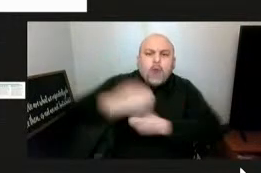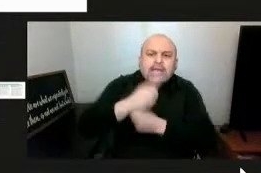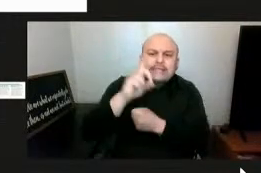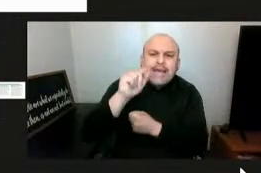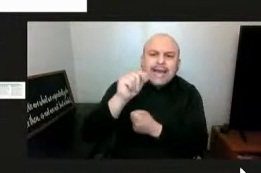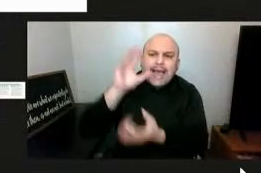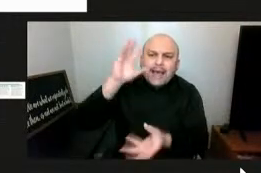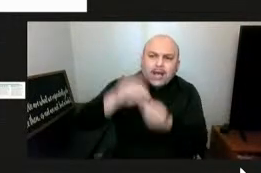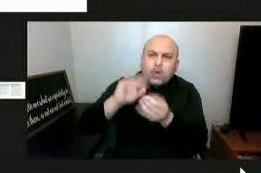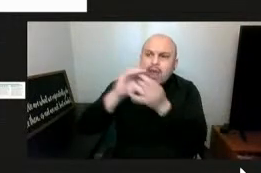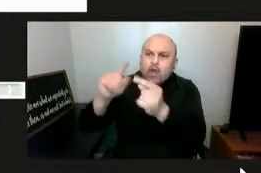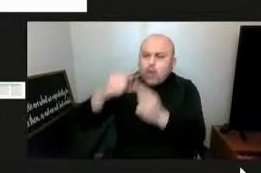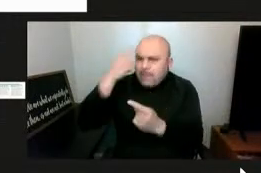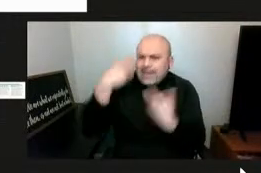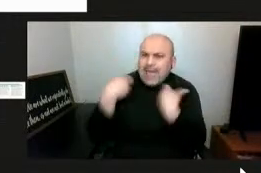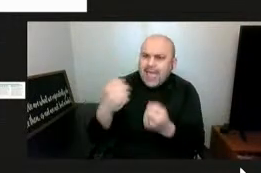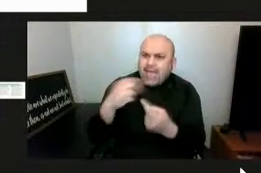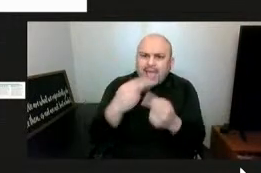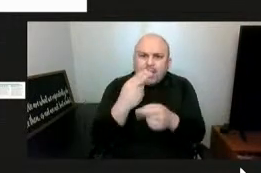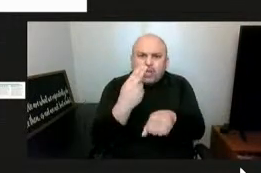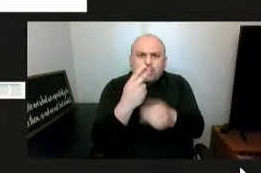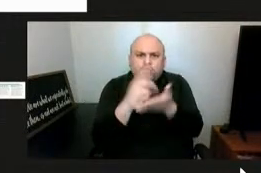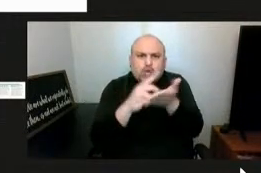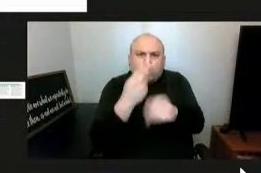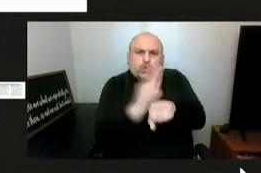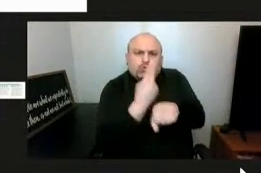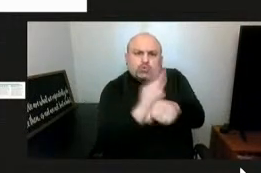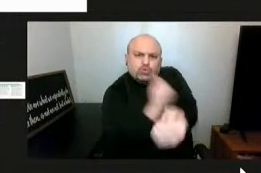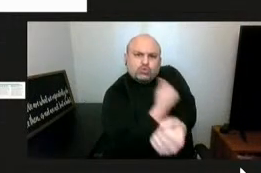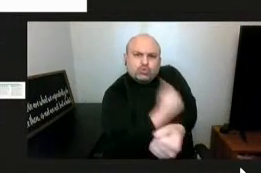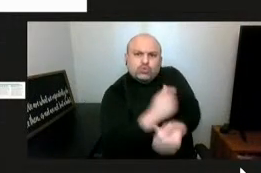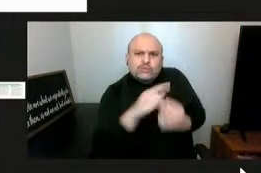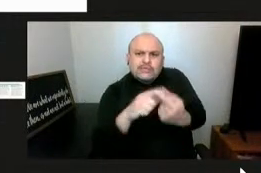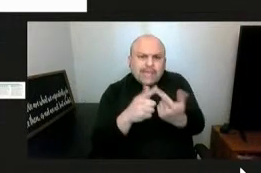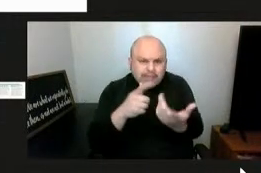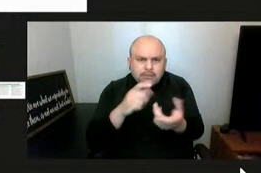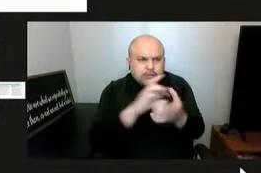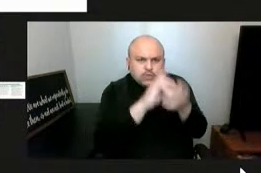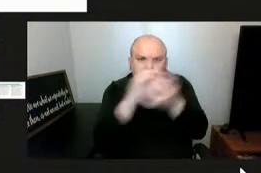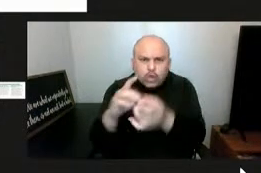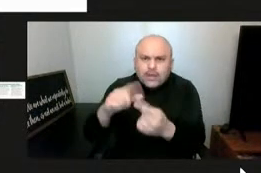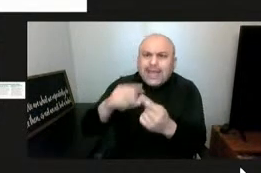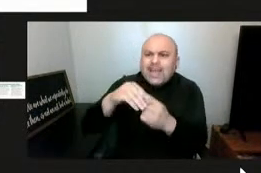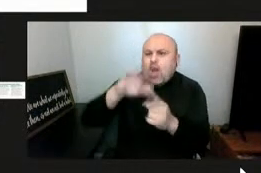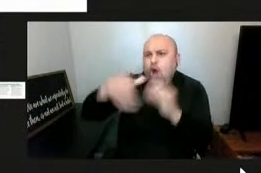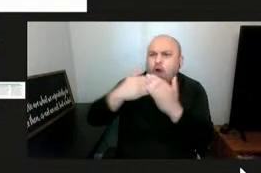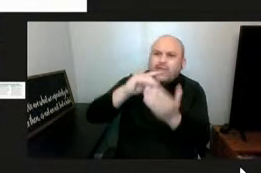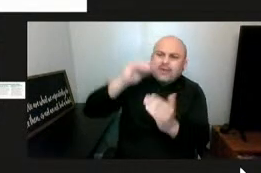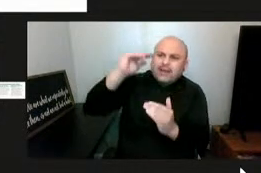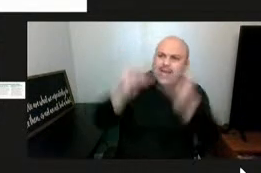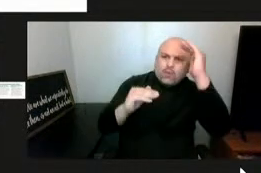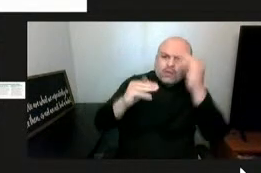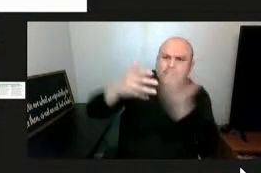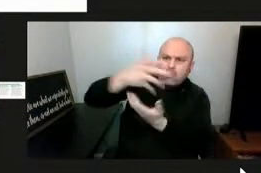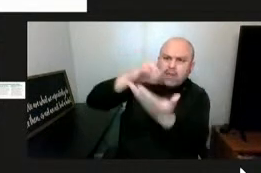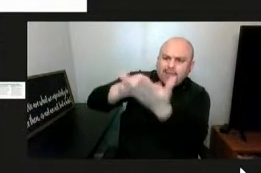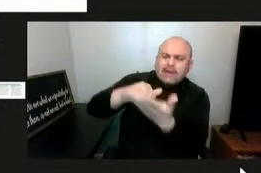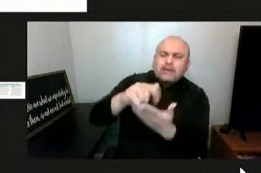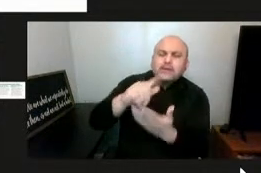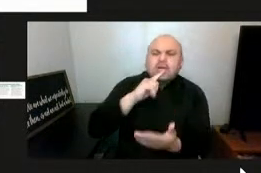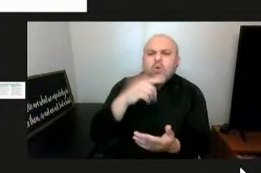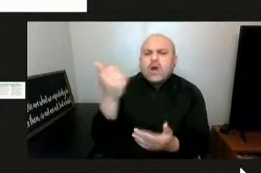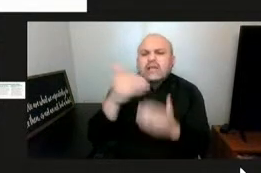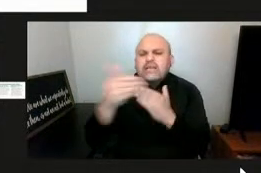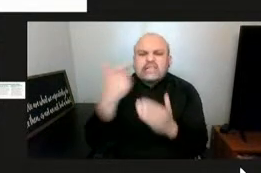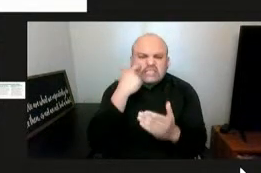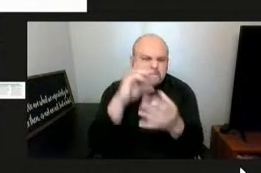health and substance use disorder and the inequities around that. The next theme I will mention quickly is the